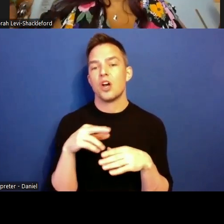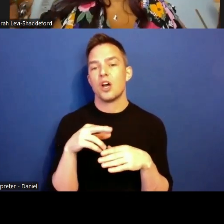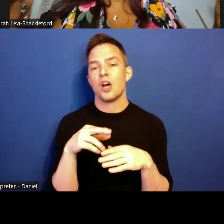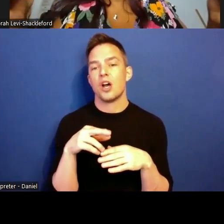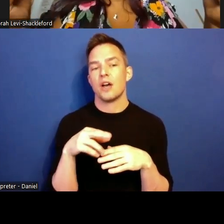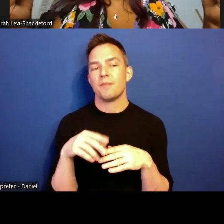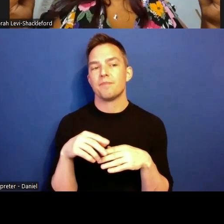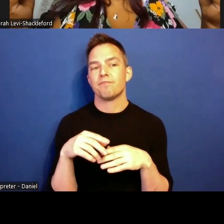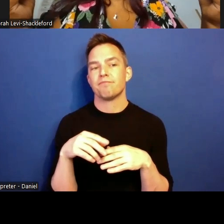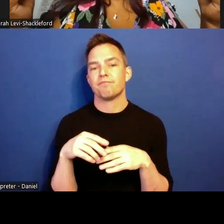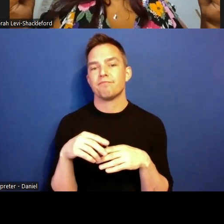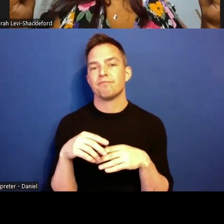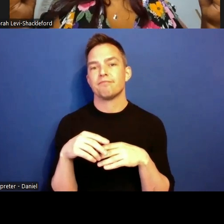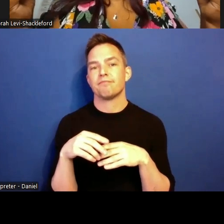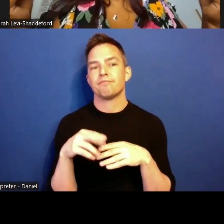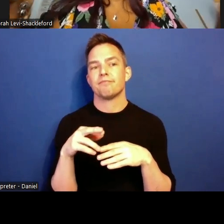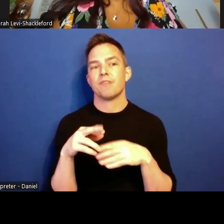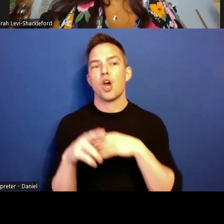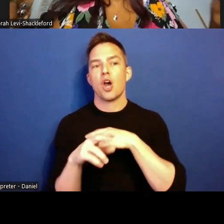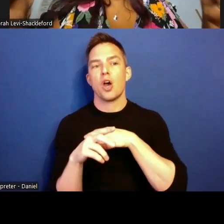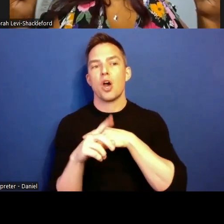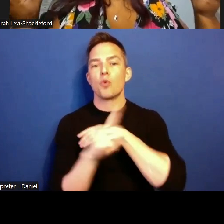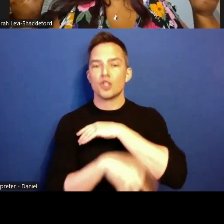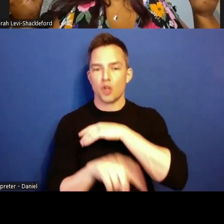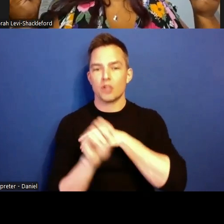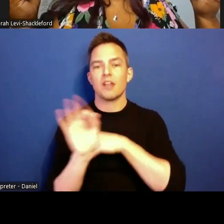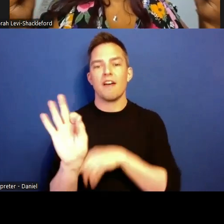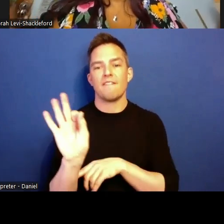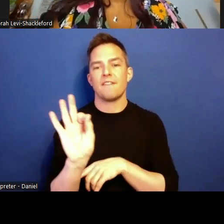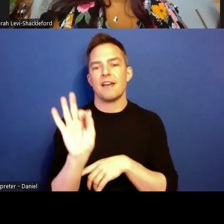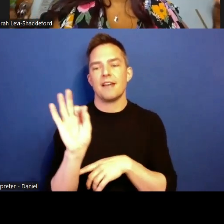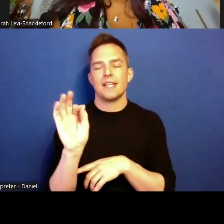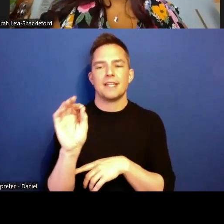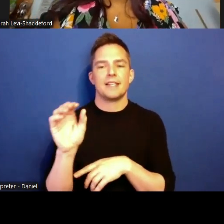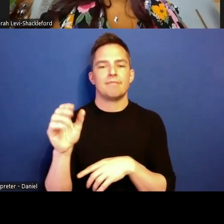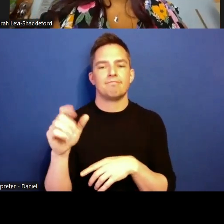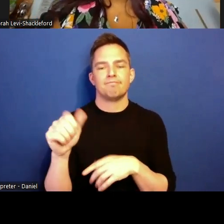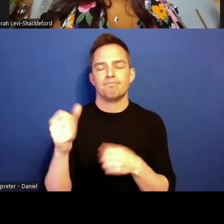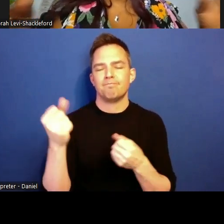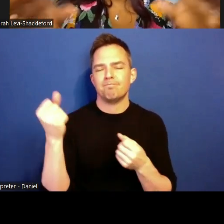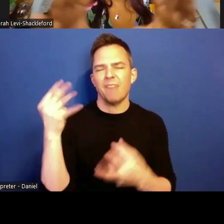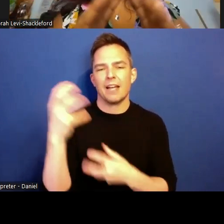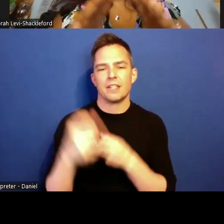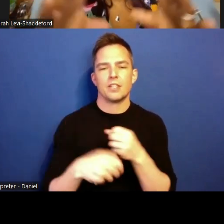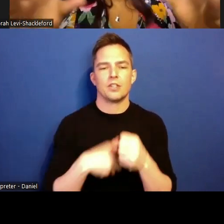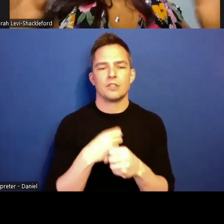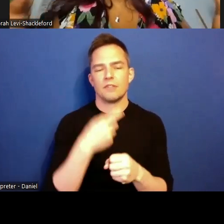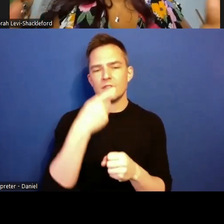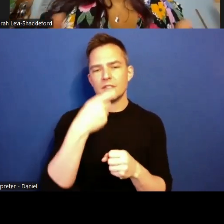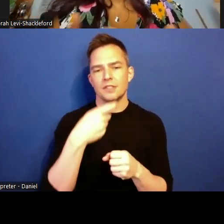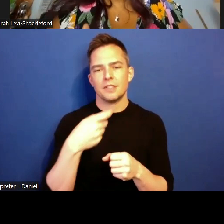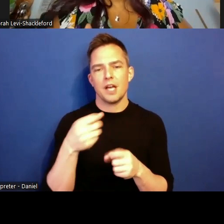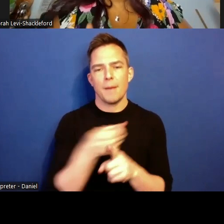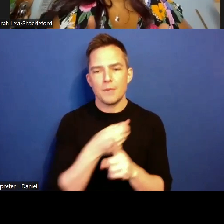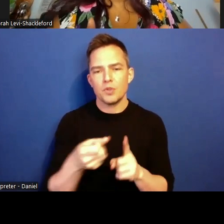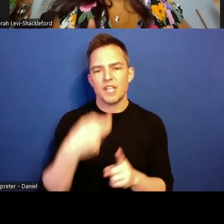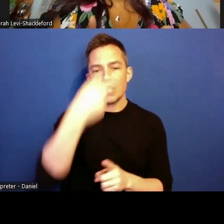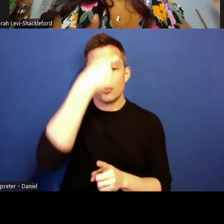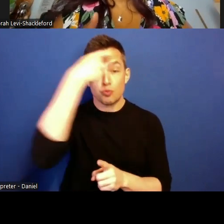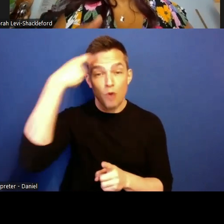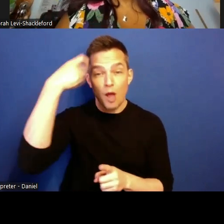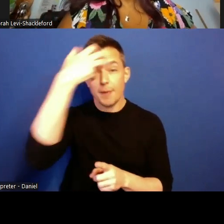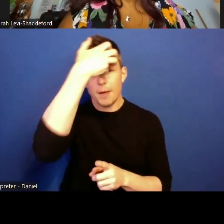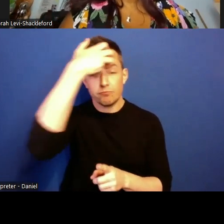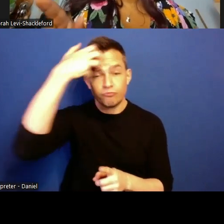decades of, you know, abuse and traumatic experiences, it's left us at this